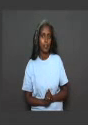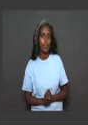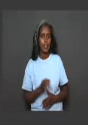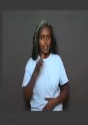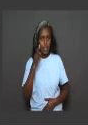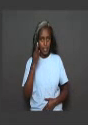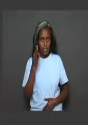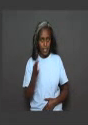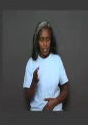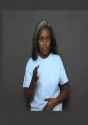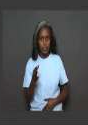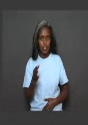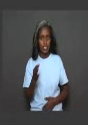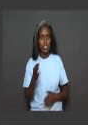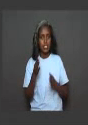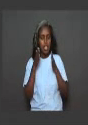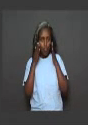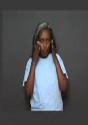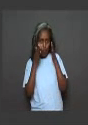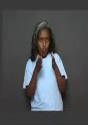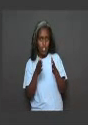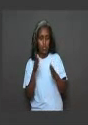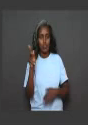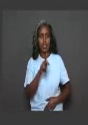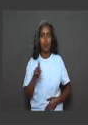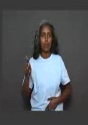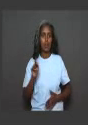F is the focus of the parabola.